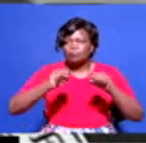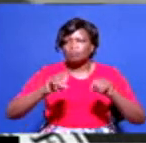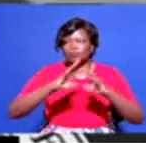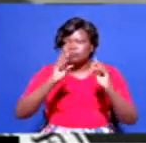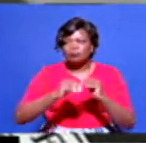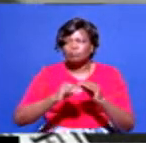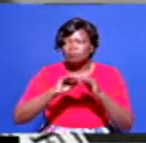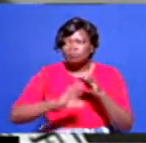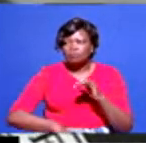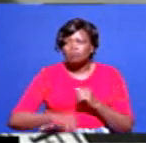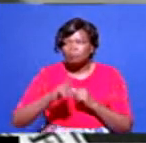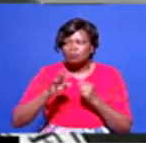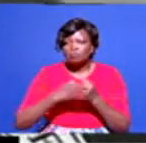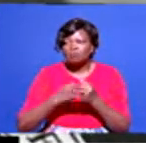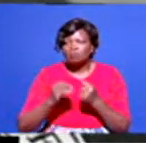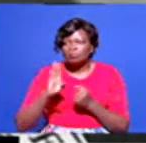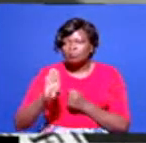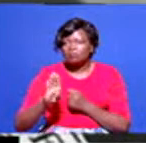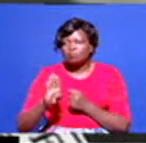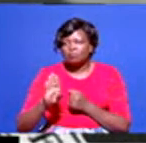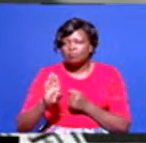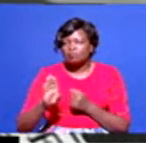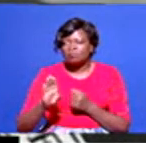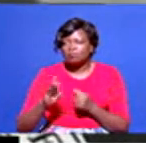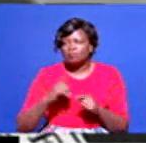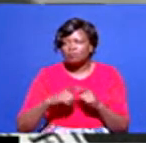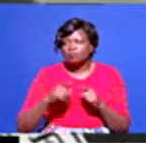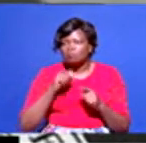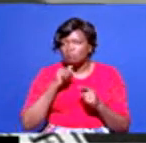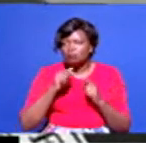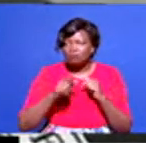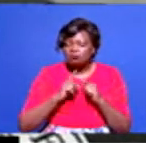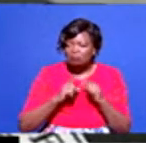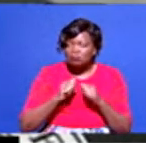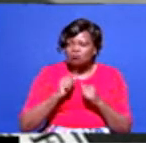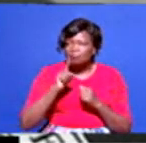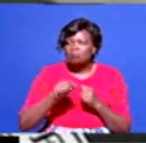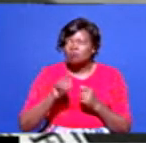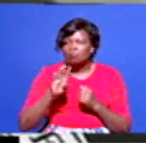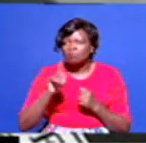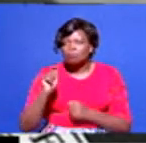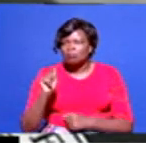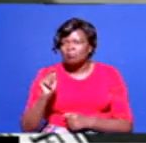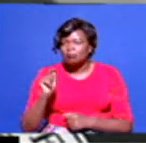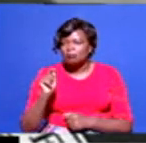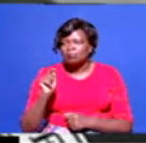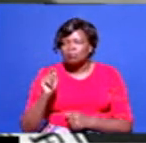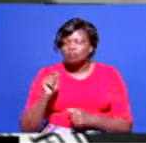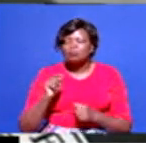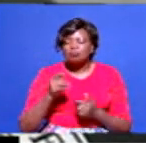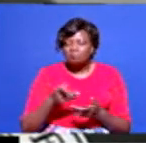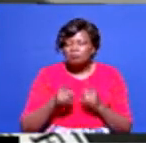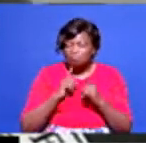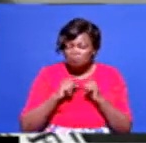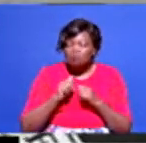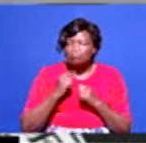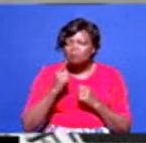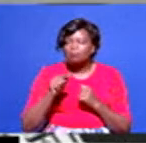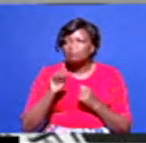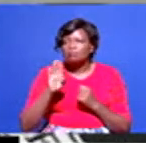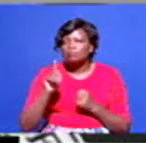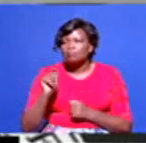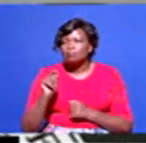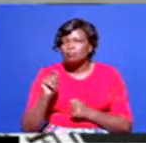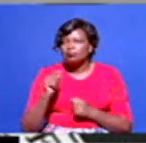180 billion Kenya shillings. We are not talking of 1.4 trillion. Trillion, if you ask to